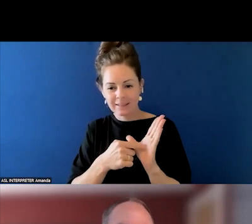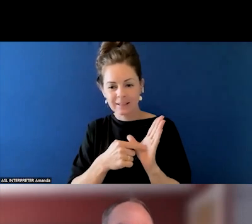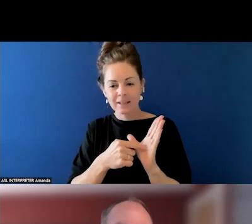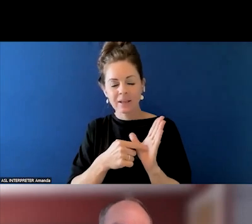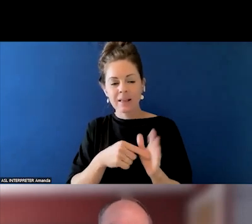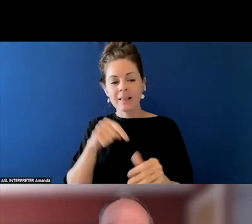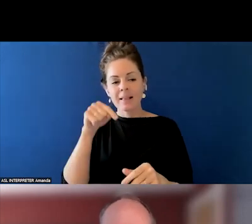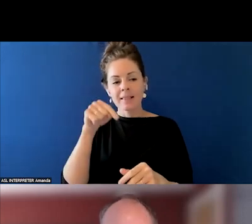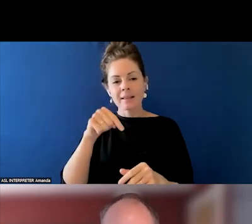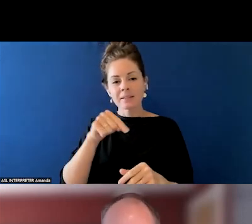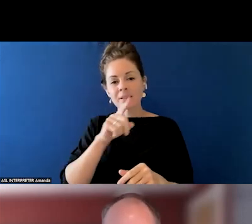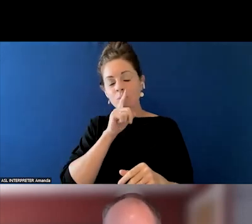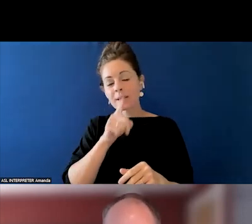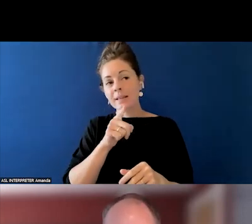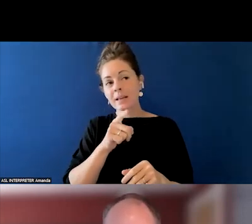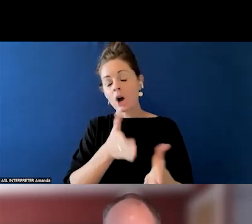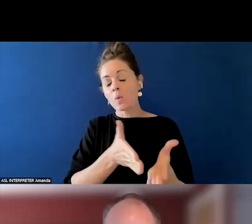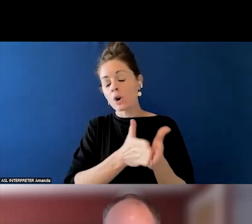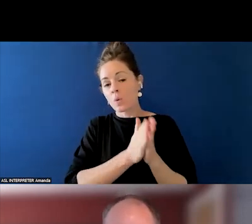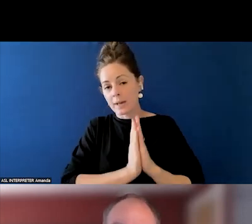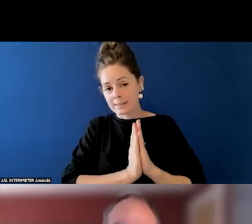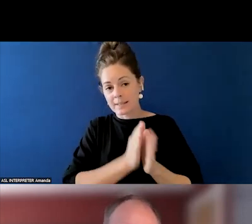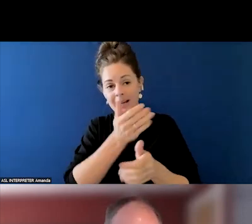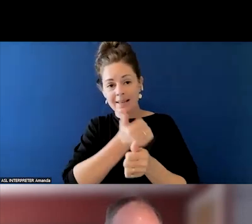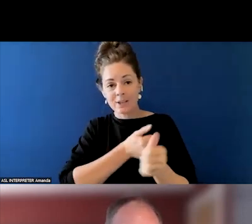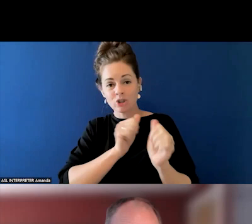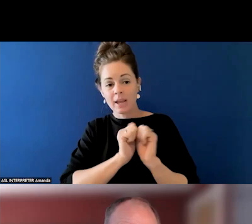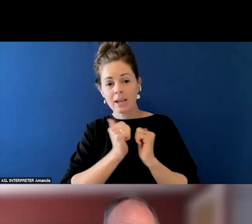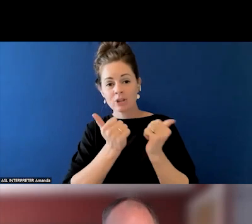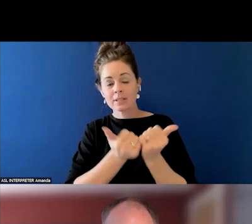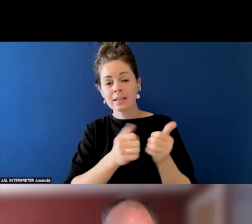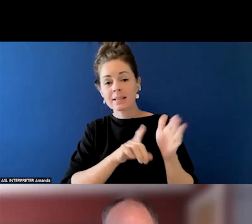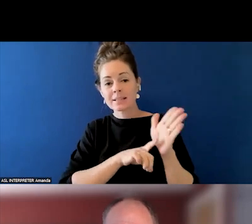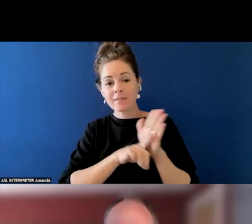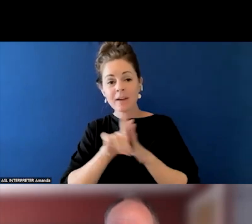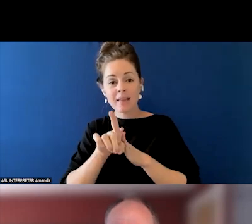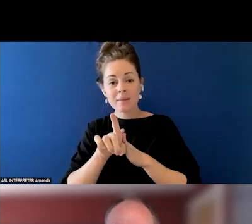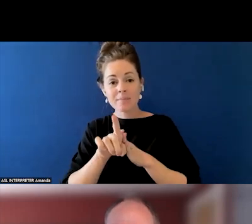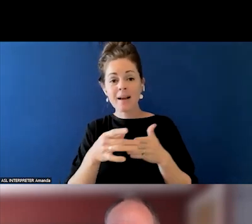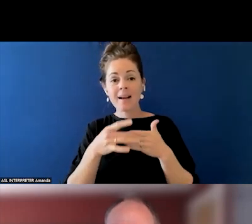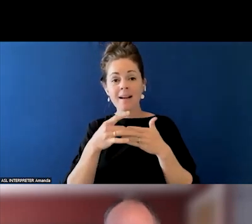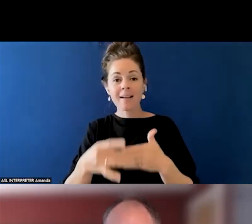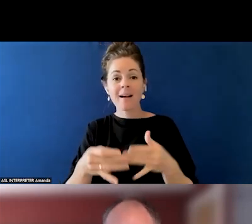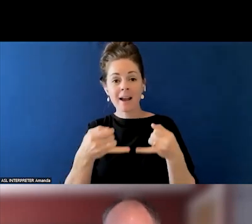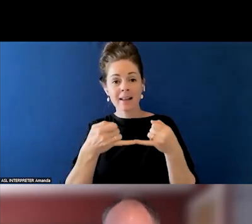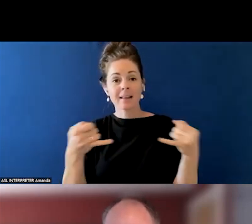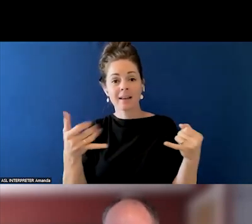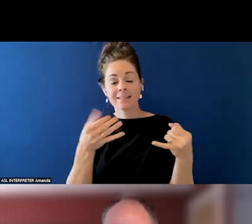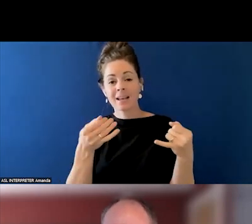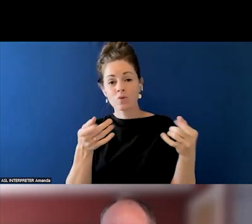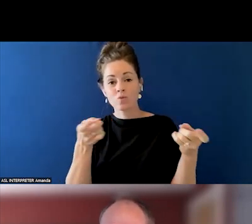essentially a request that each of these agencies develop guidelines and